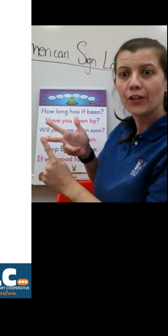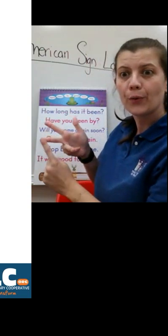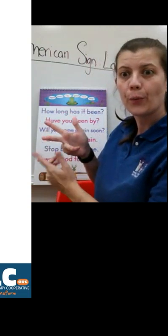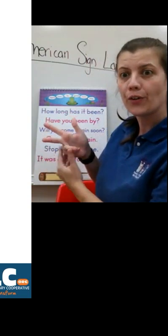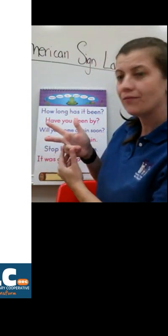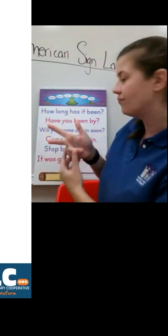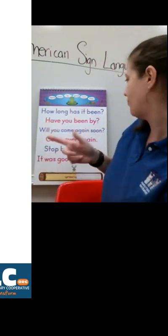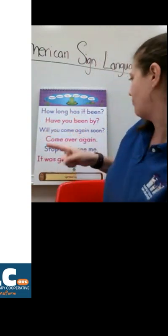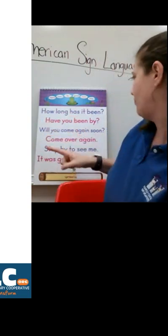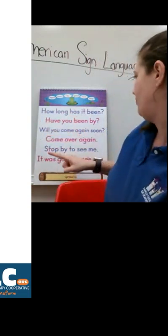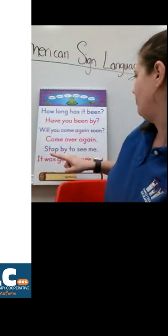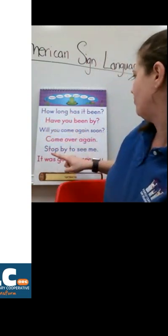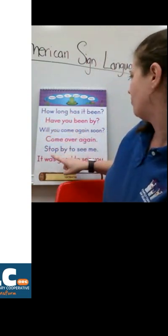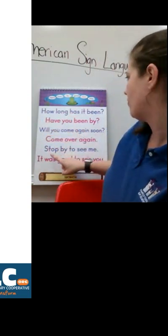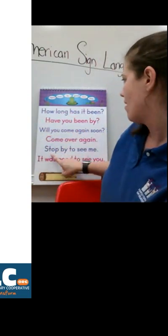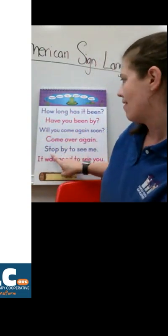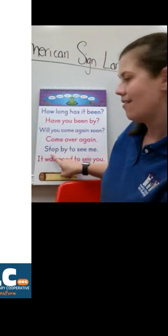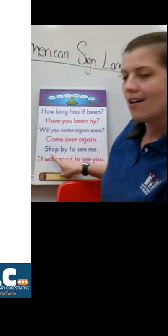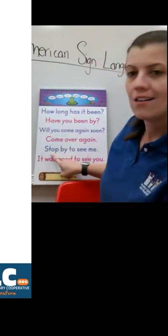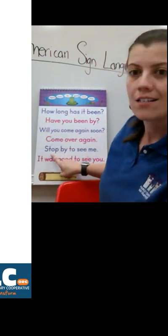What about the third one?